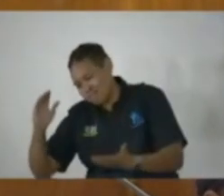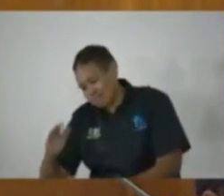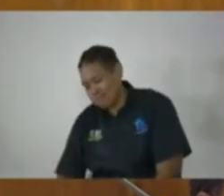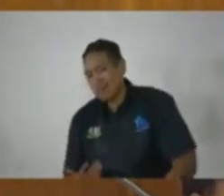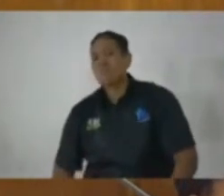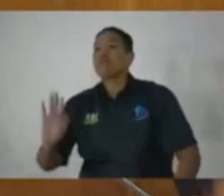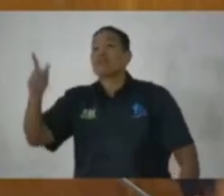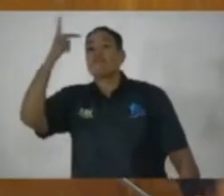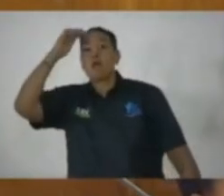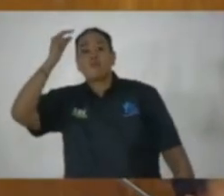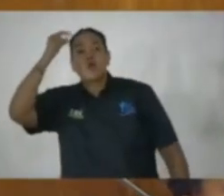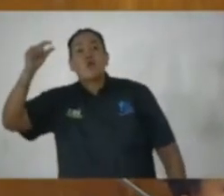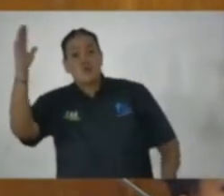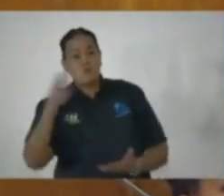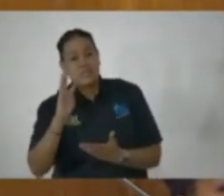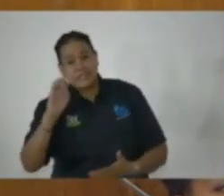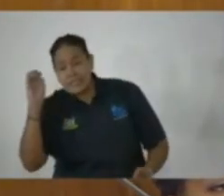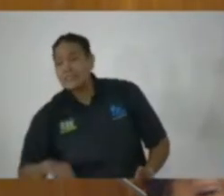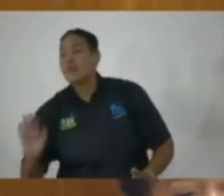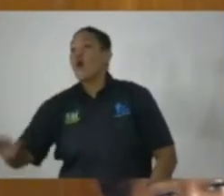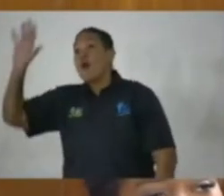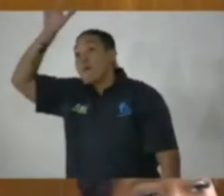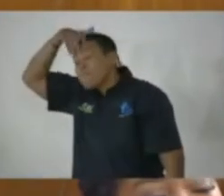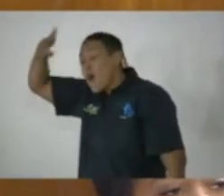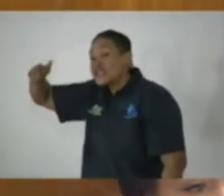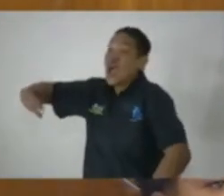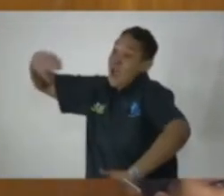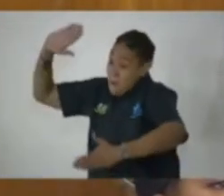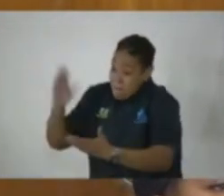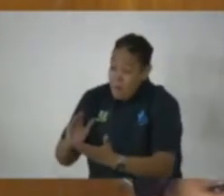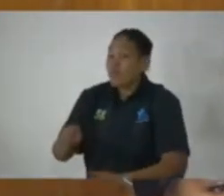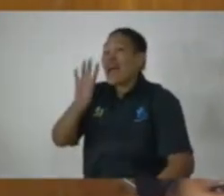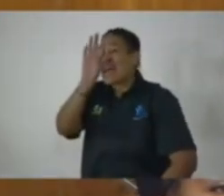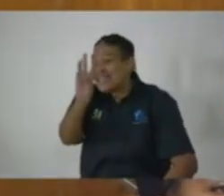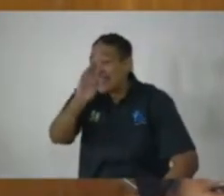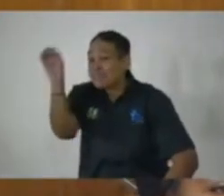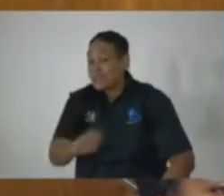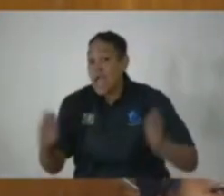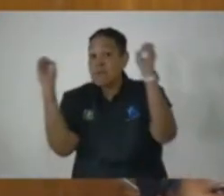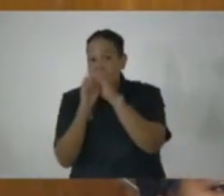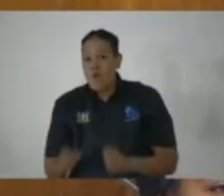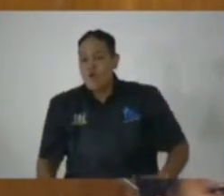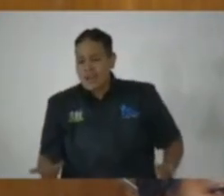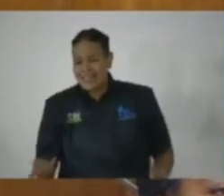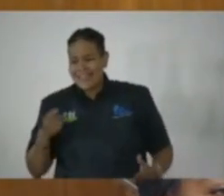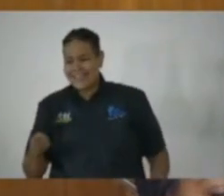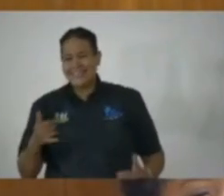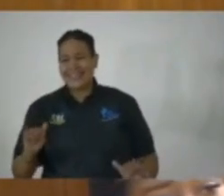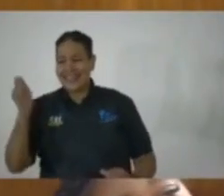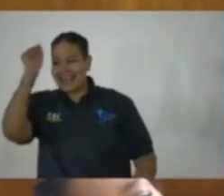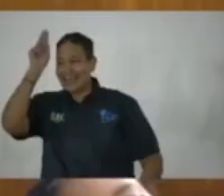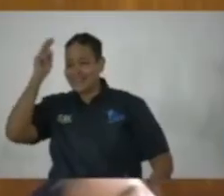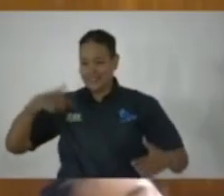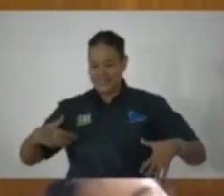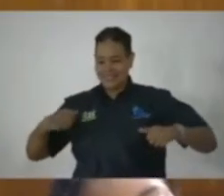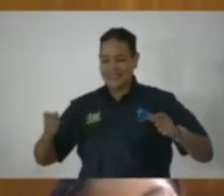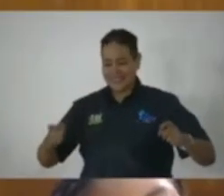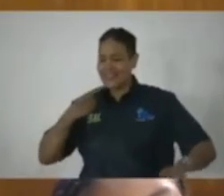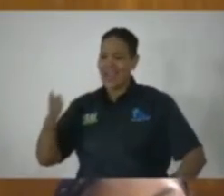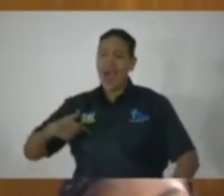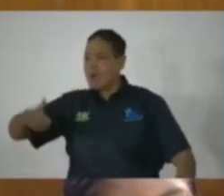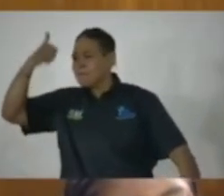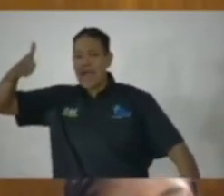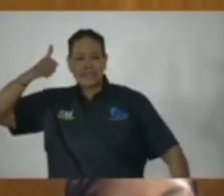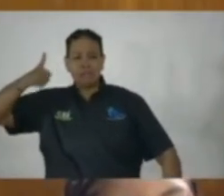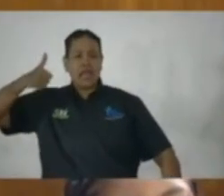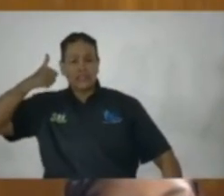by 6 percentage points. Prime Minister Portia Simpson reduced it by a further 6 percentage points. Yet they tried to convince us that the best